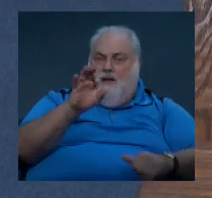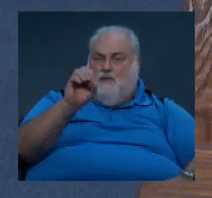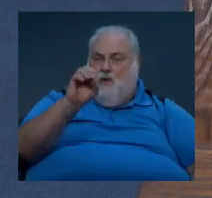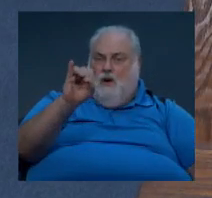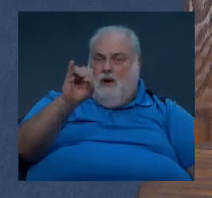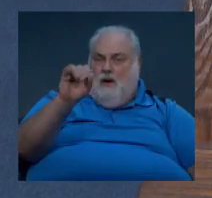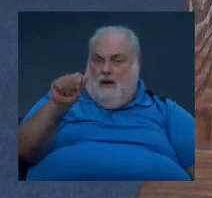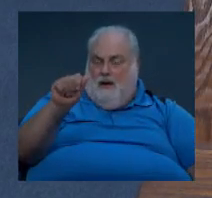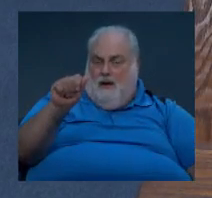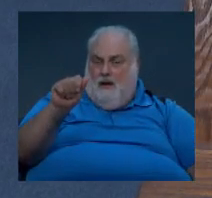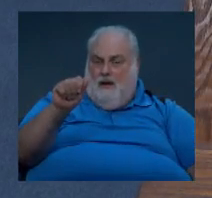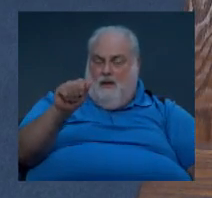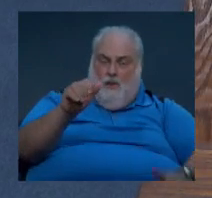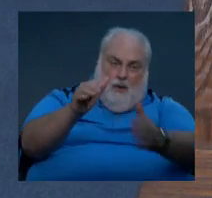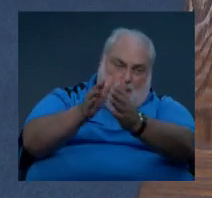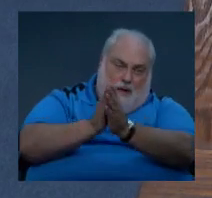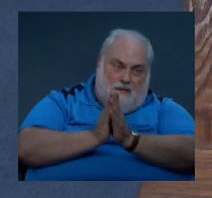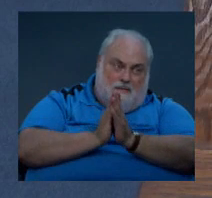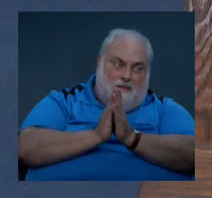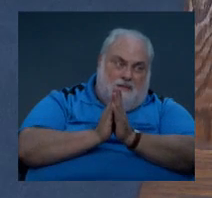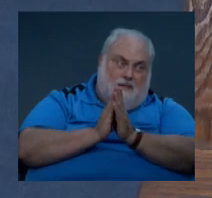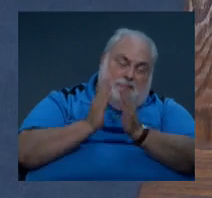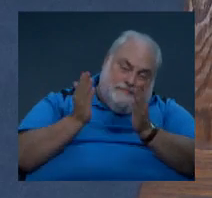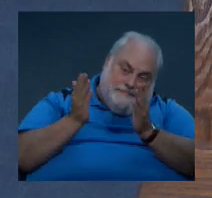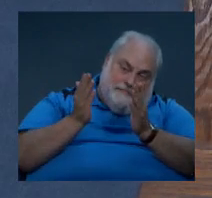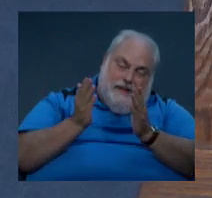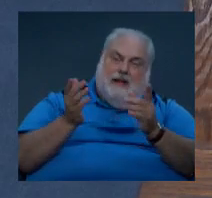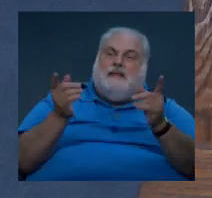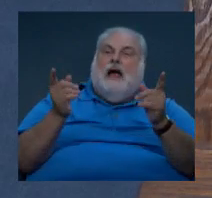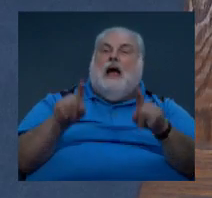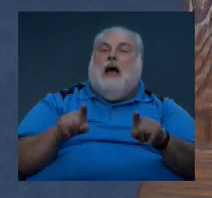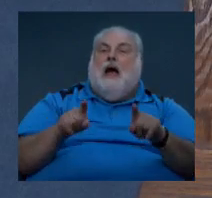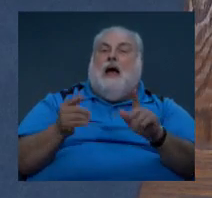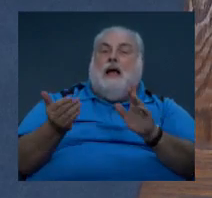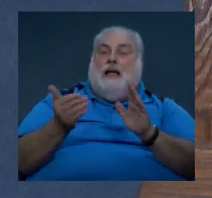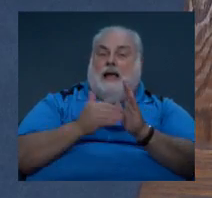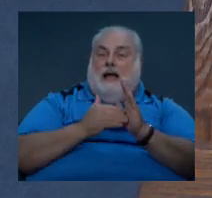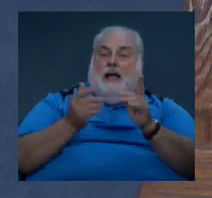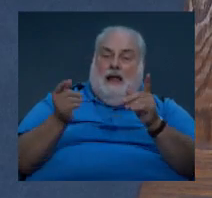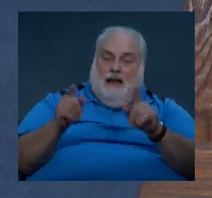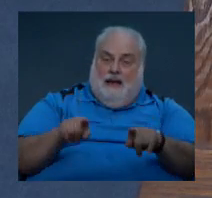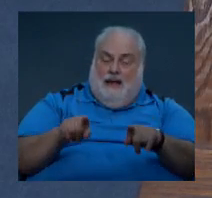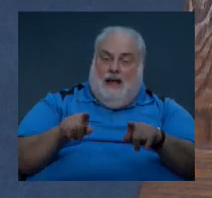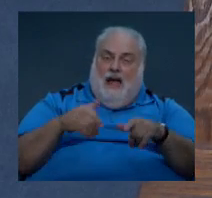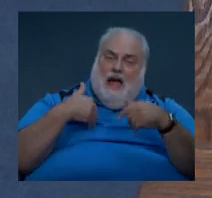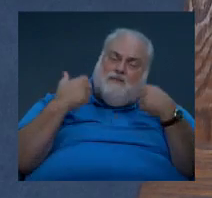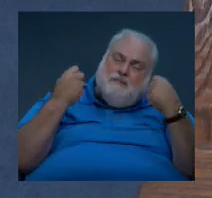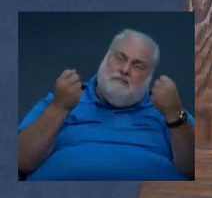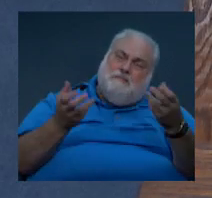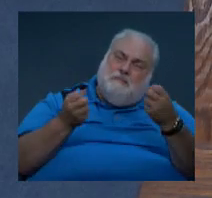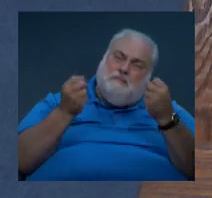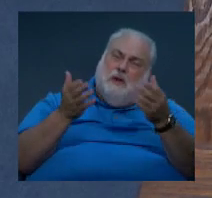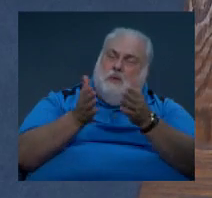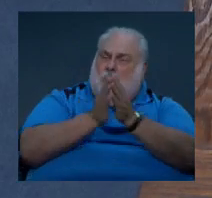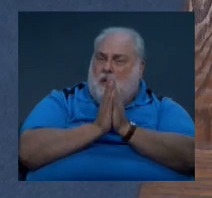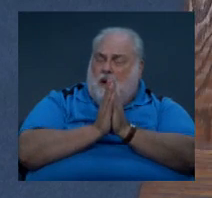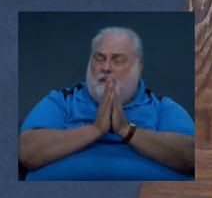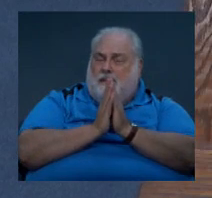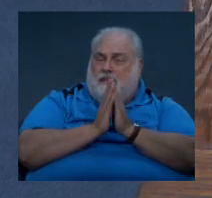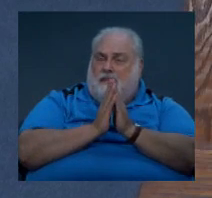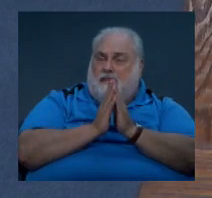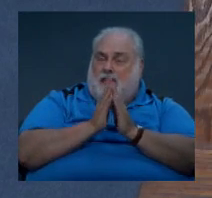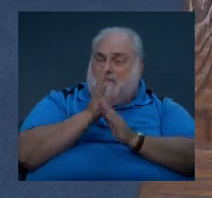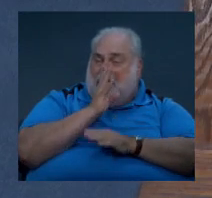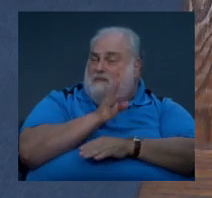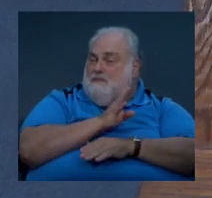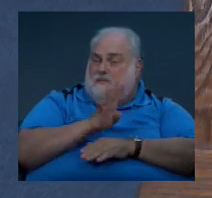requests, and that's happened again. I have numerous requests that have been ignored. And under